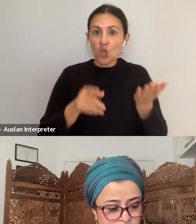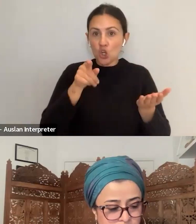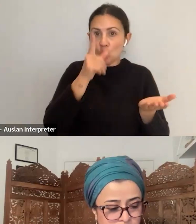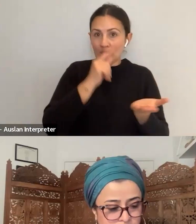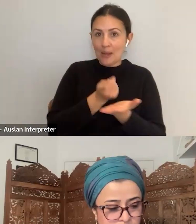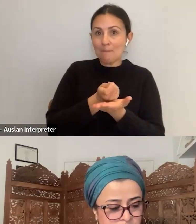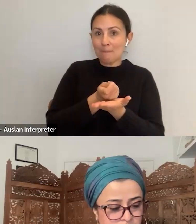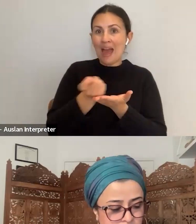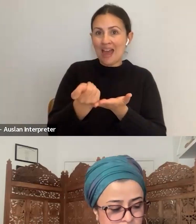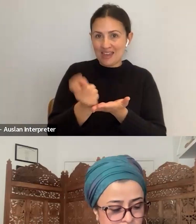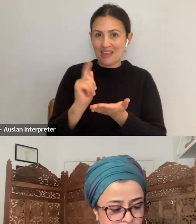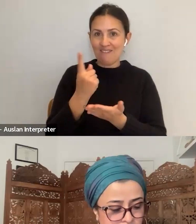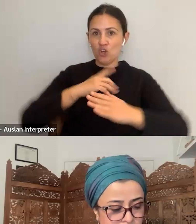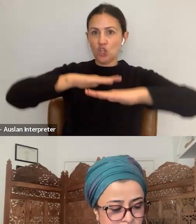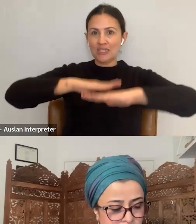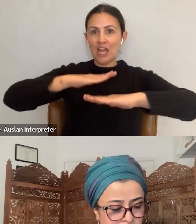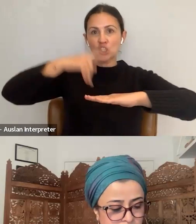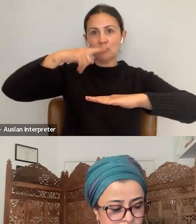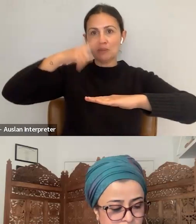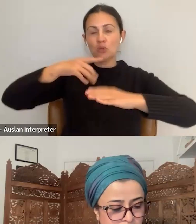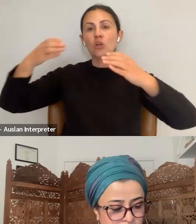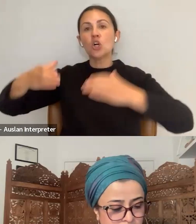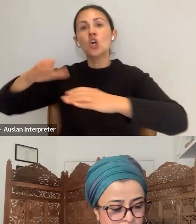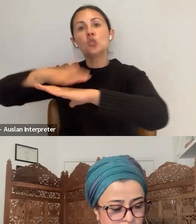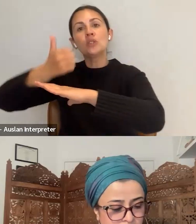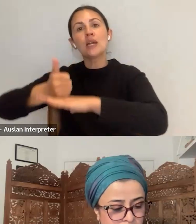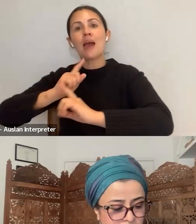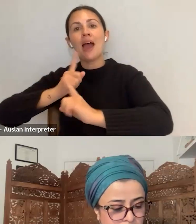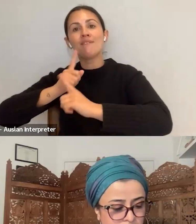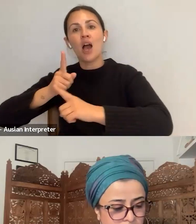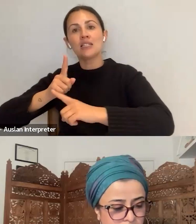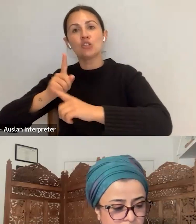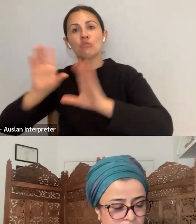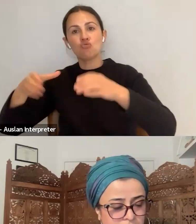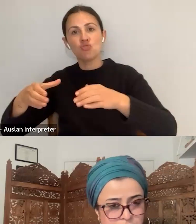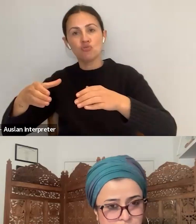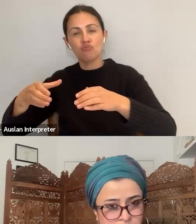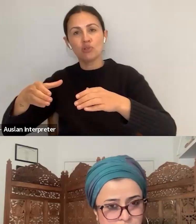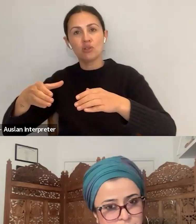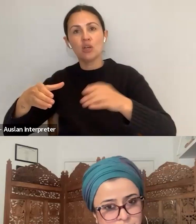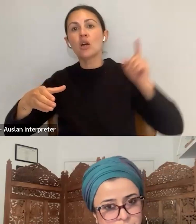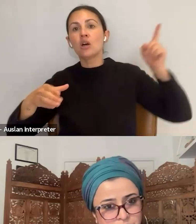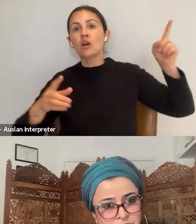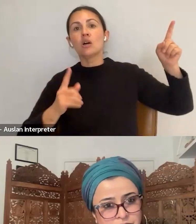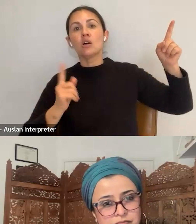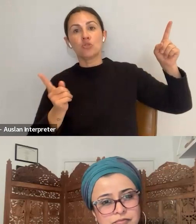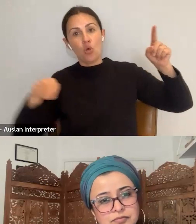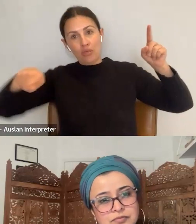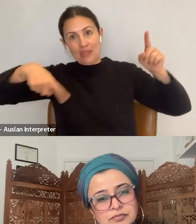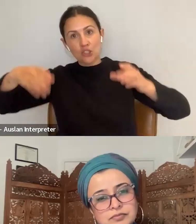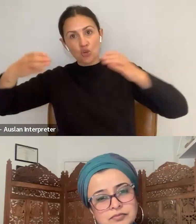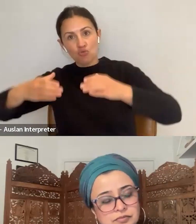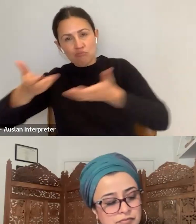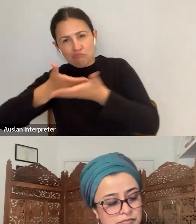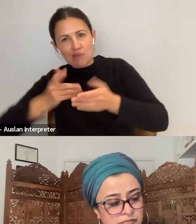be on advisory committees to boards while that board actually builds their cultural capability as a collective. So there are things that you can do